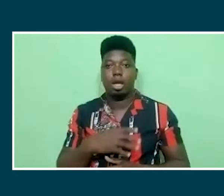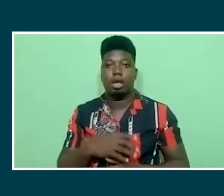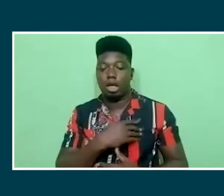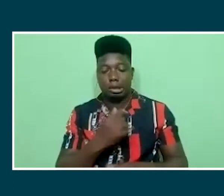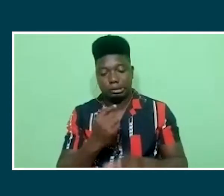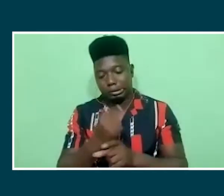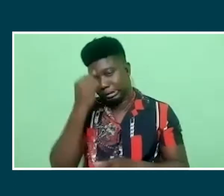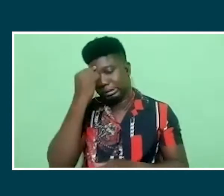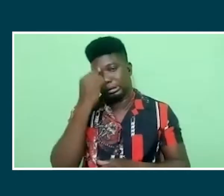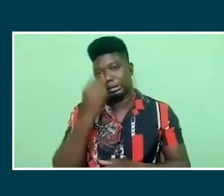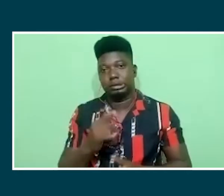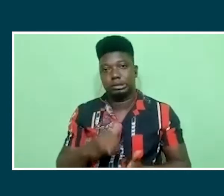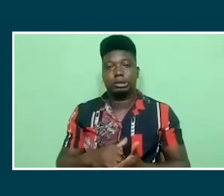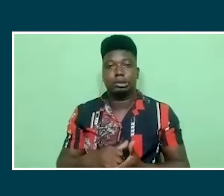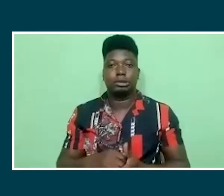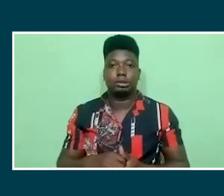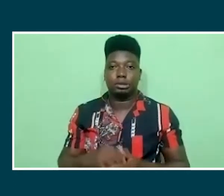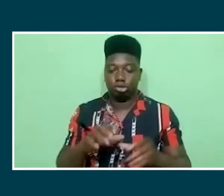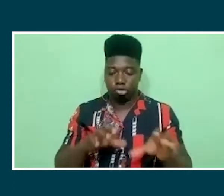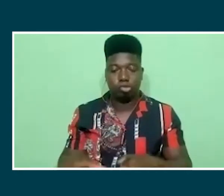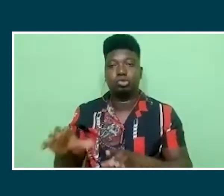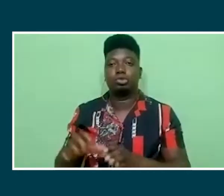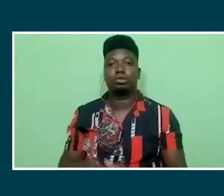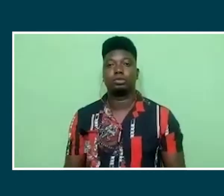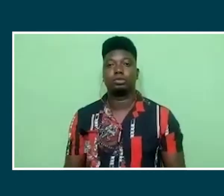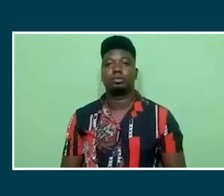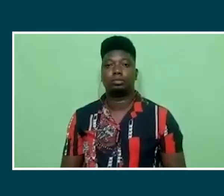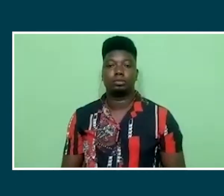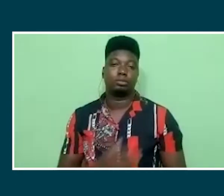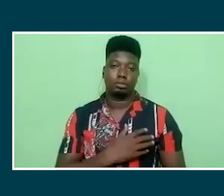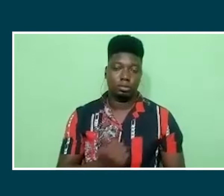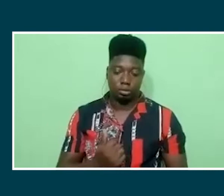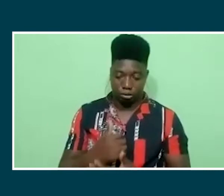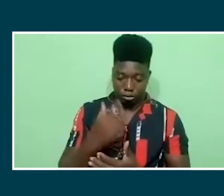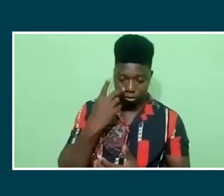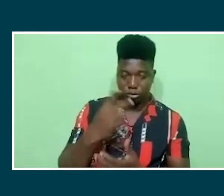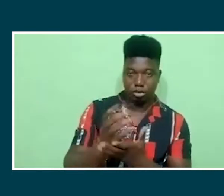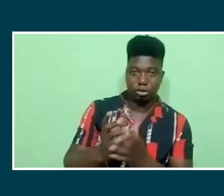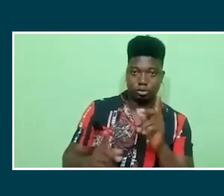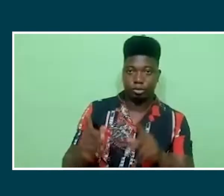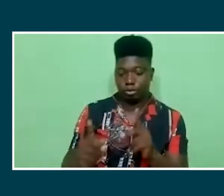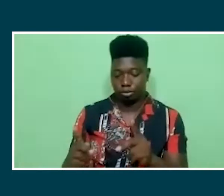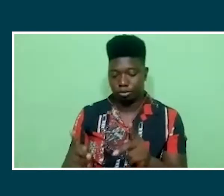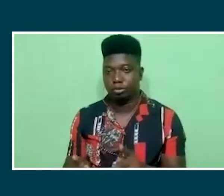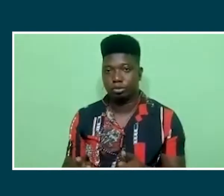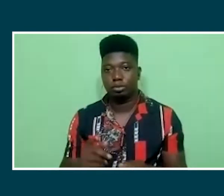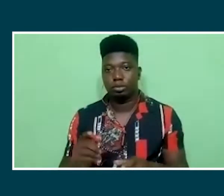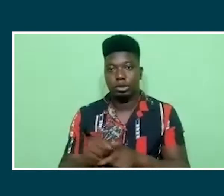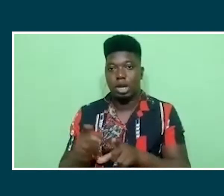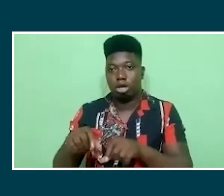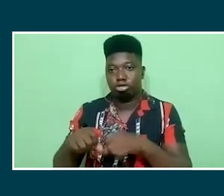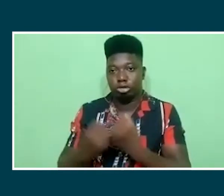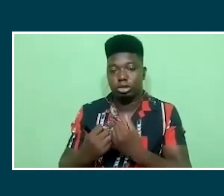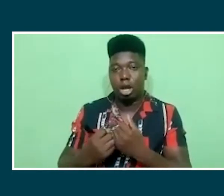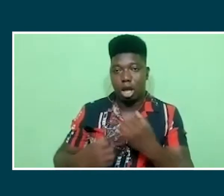start shifting that narrative and doing it earlier? I see some people on this call who specialize in like socio-emotional learning